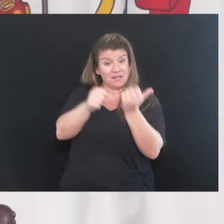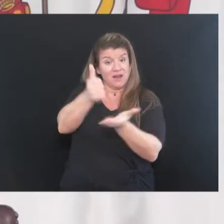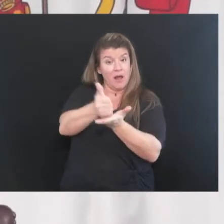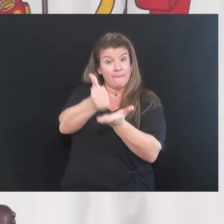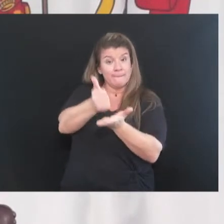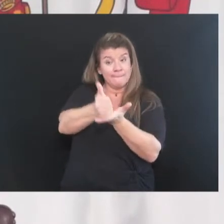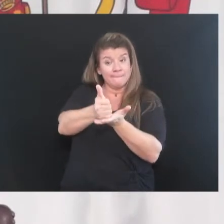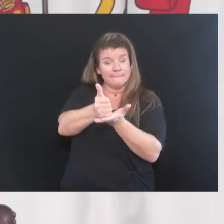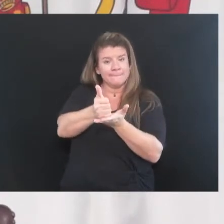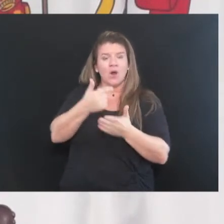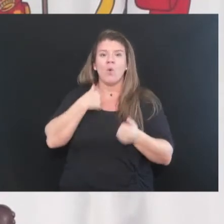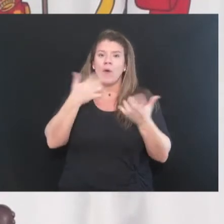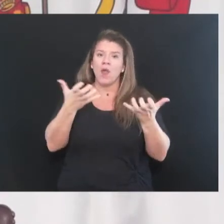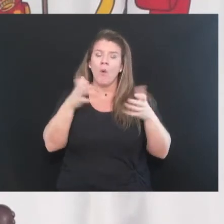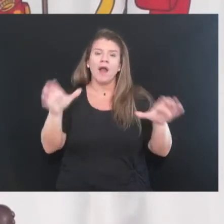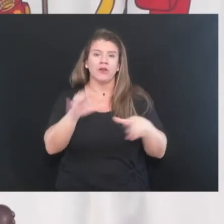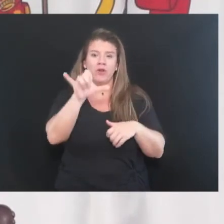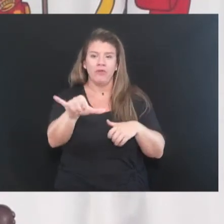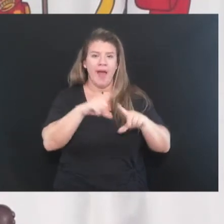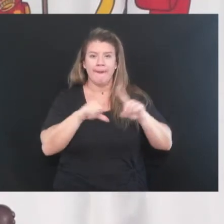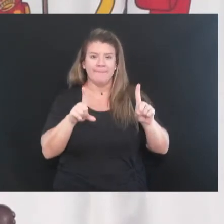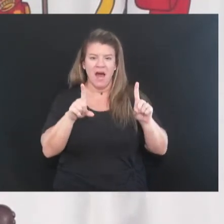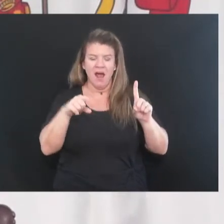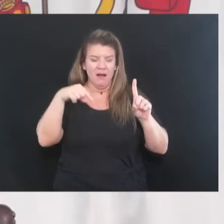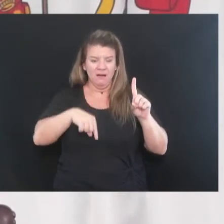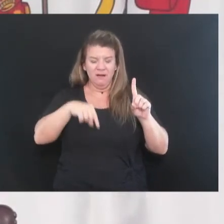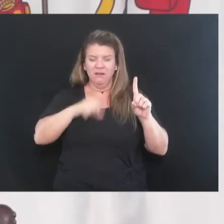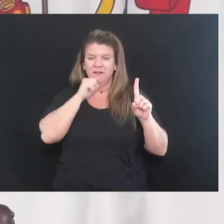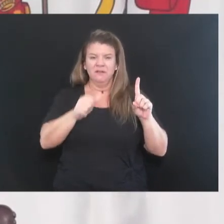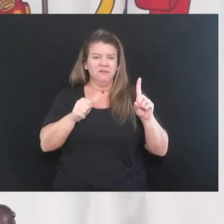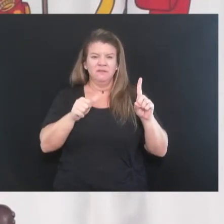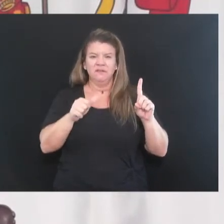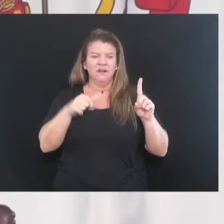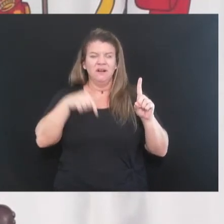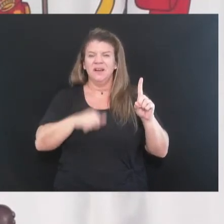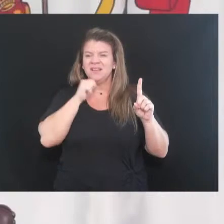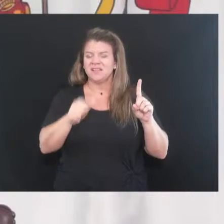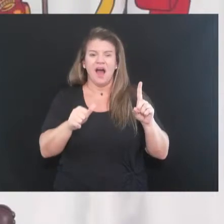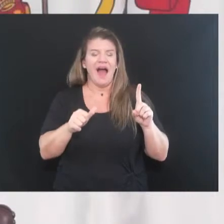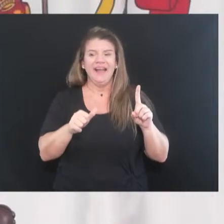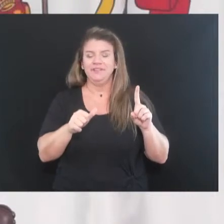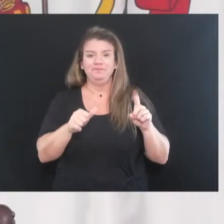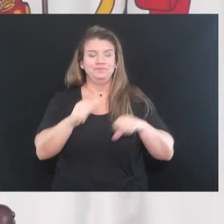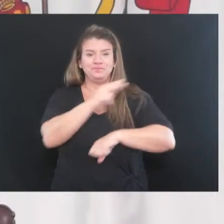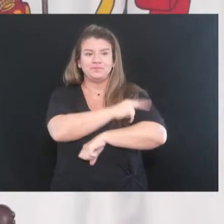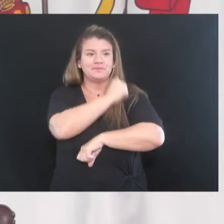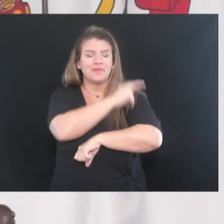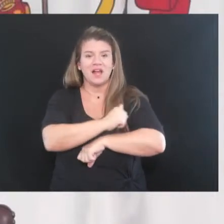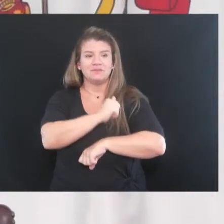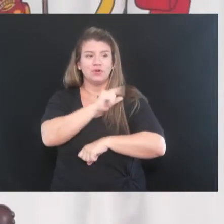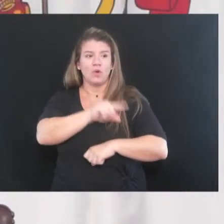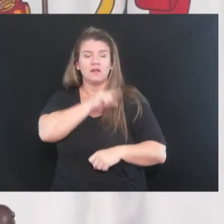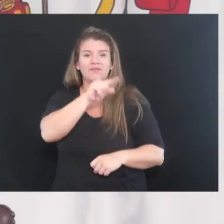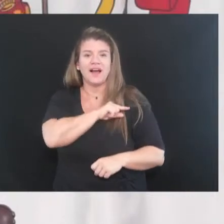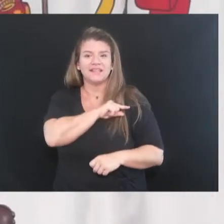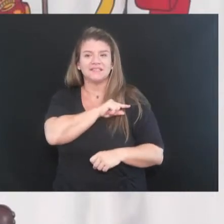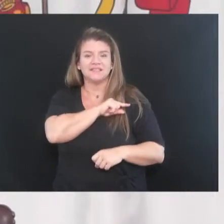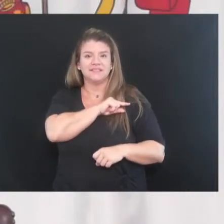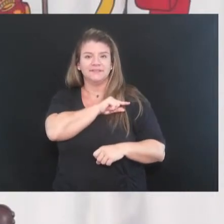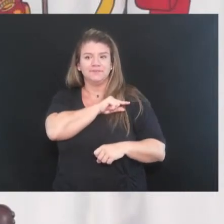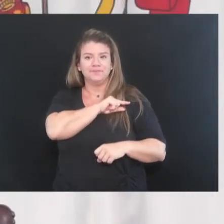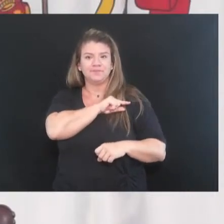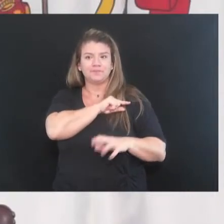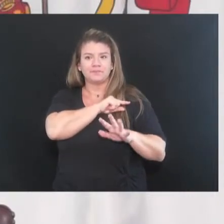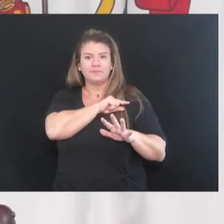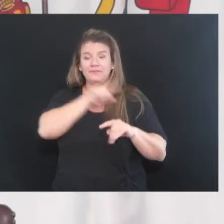You know, we want to be able to do that, but this is not. You know, the hospital that qualifies is the one